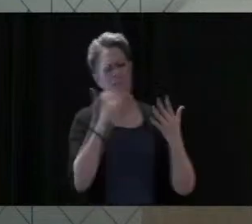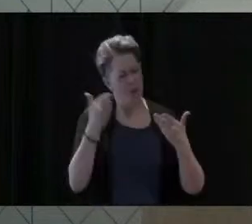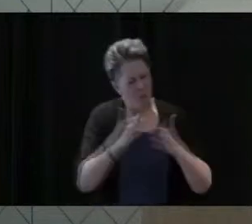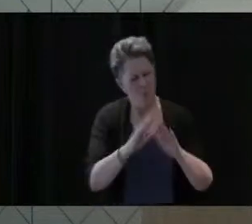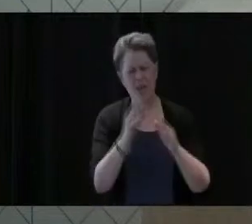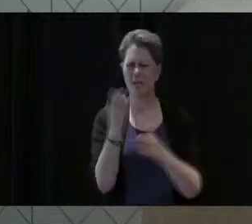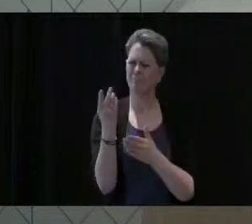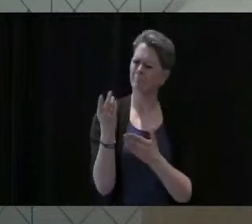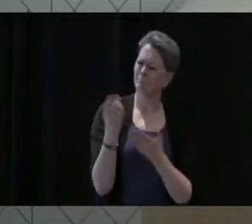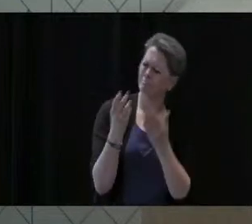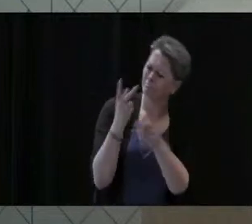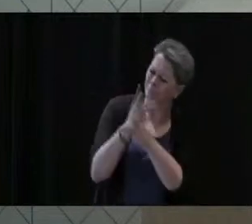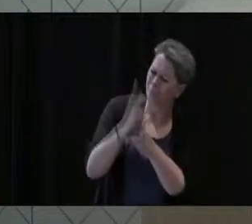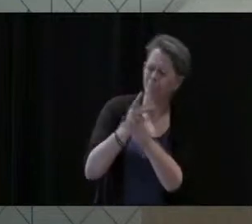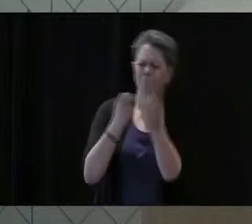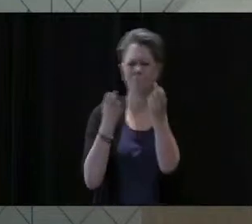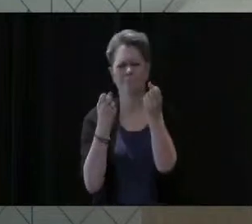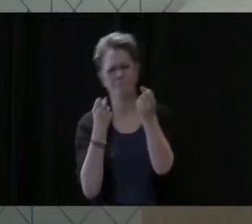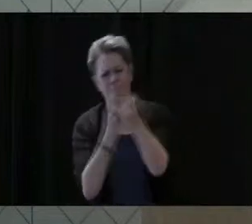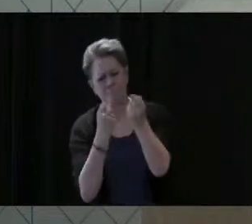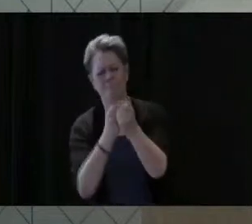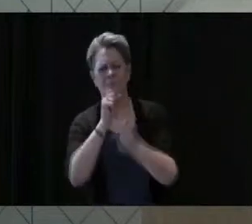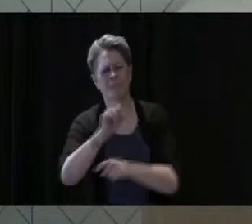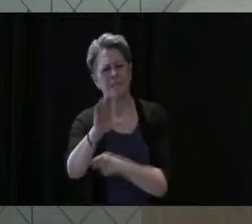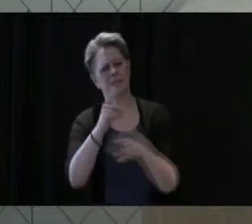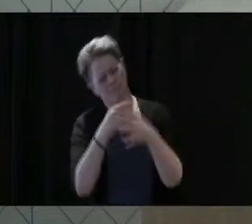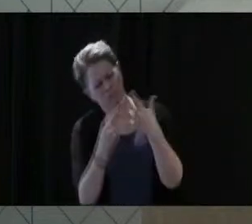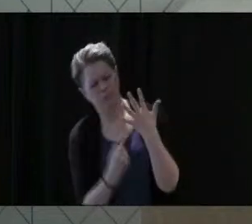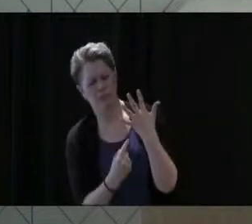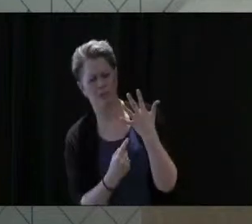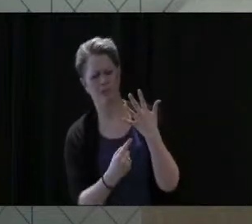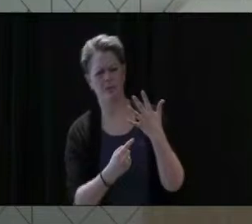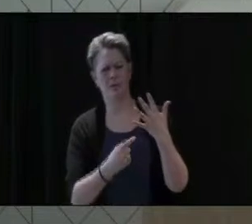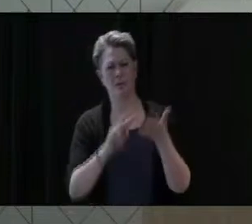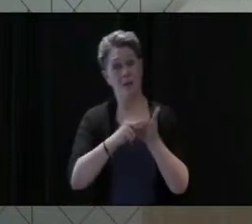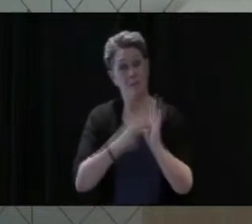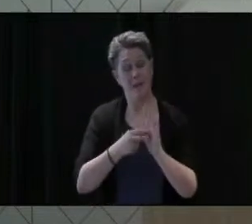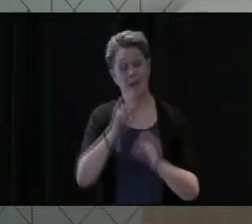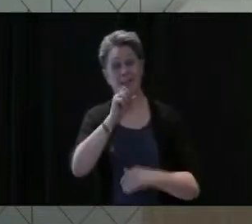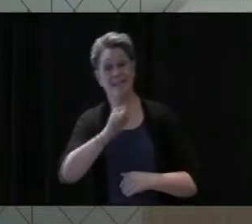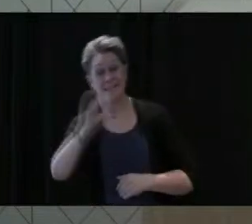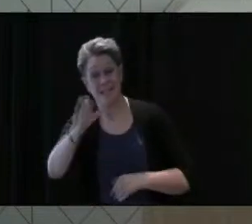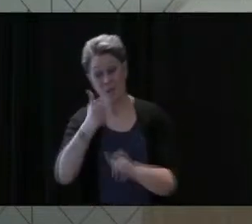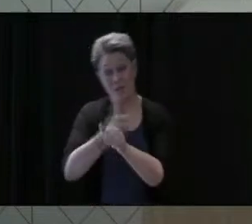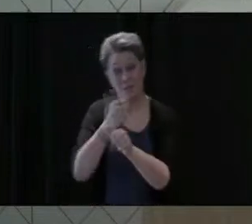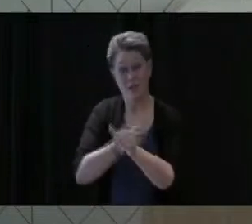ways. It is not acceptable that old age be medicalized.